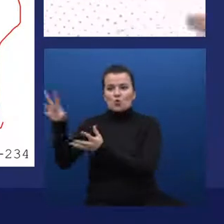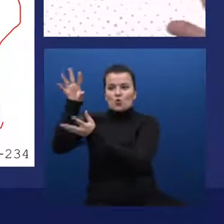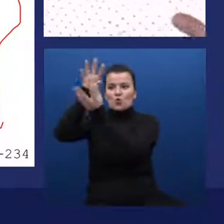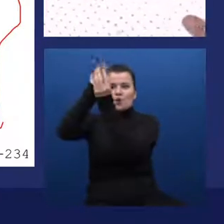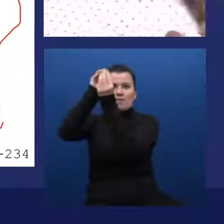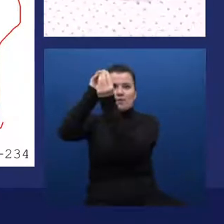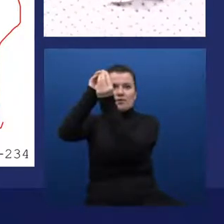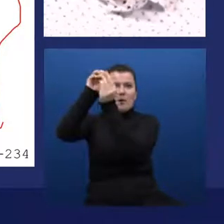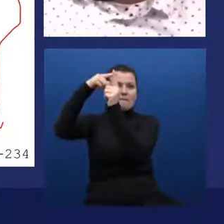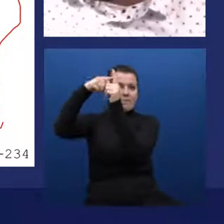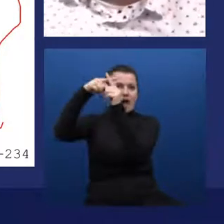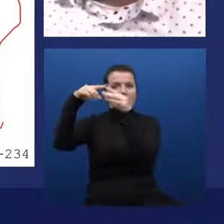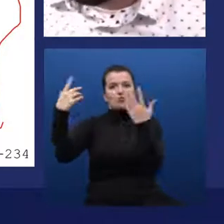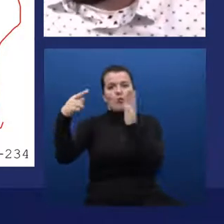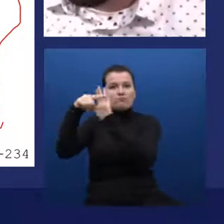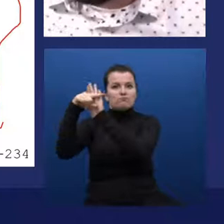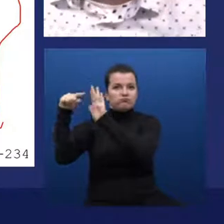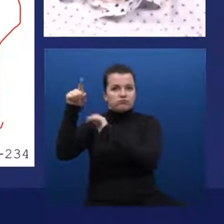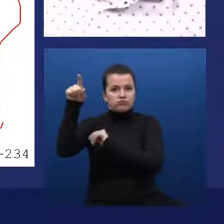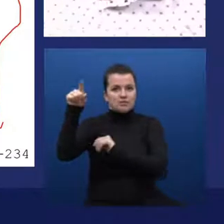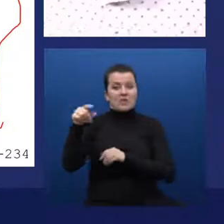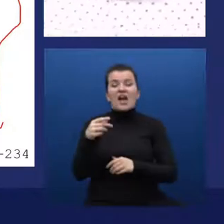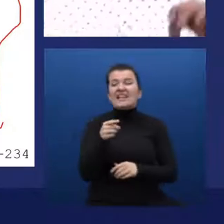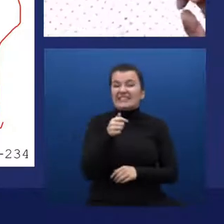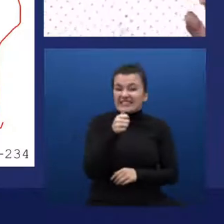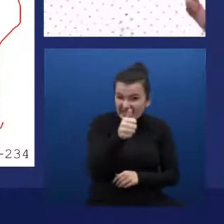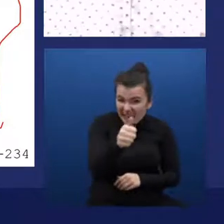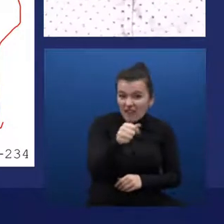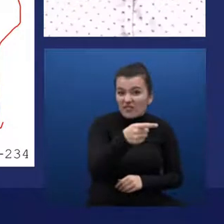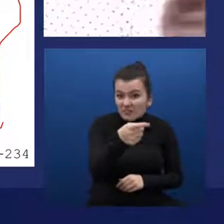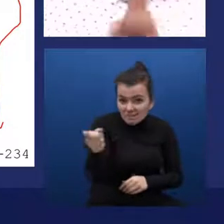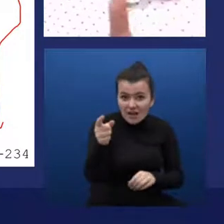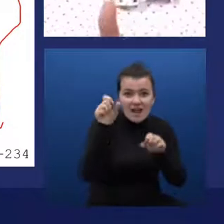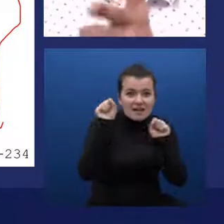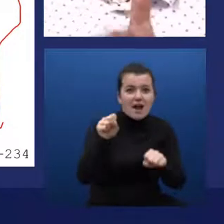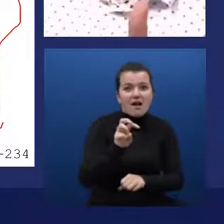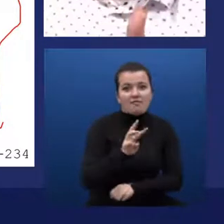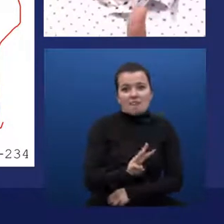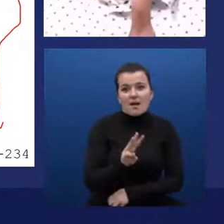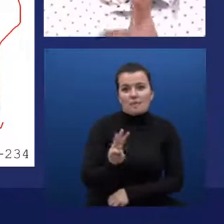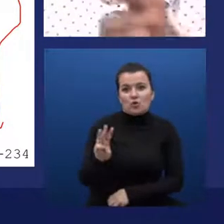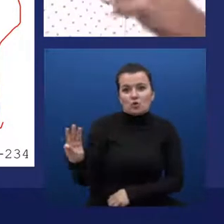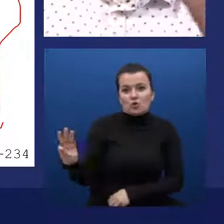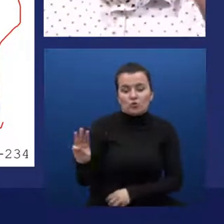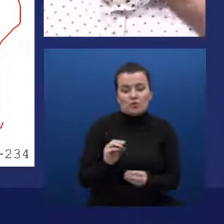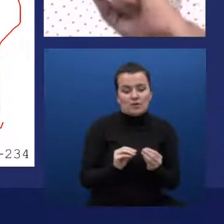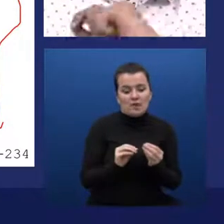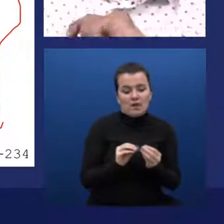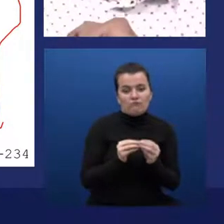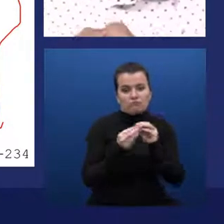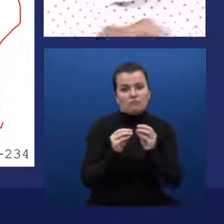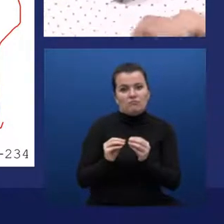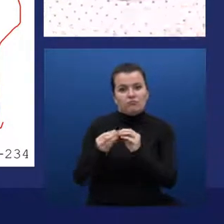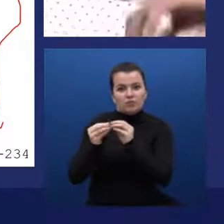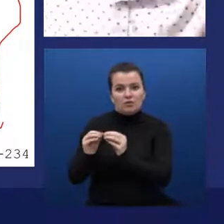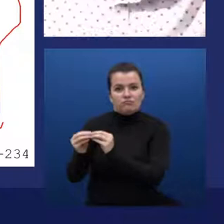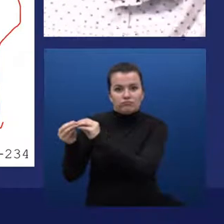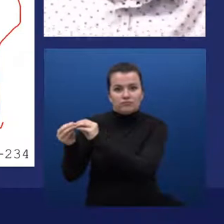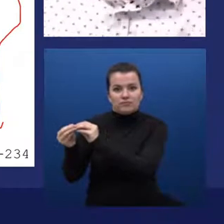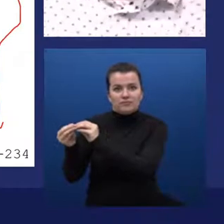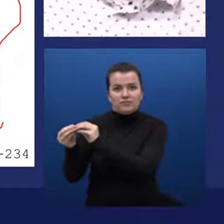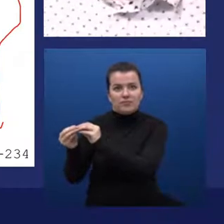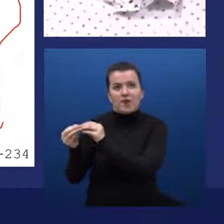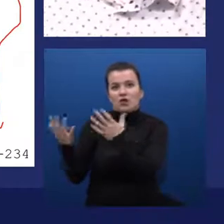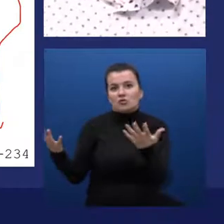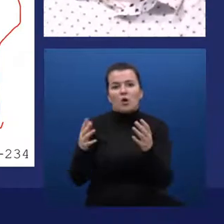you're able to create W's yourself such that you can guesstimate or classify this rudimentary picture into